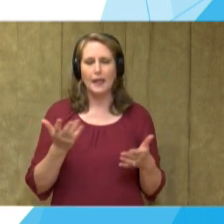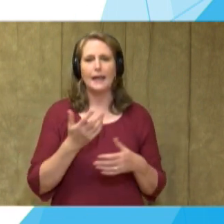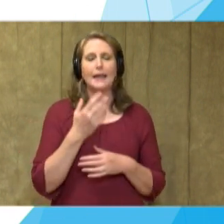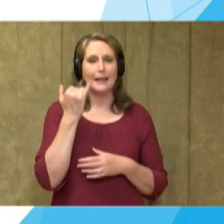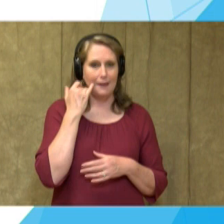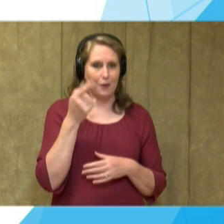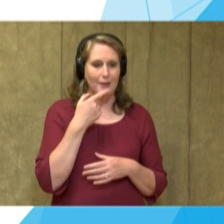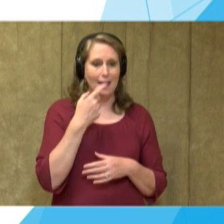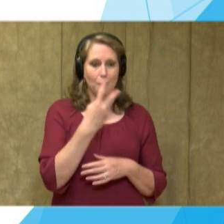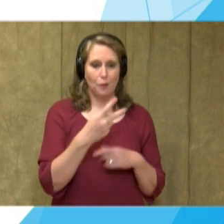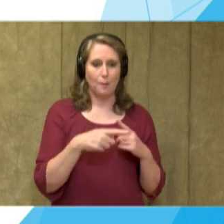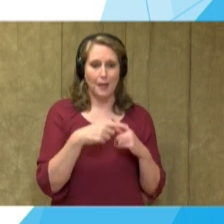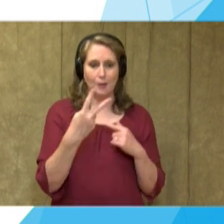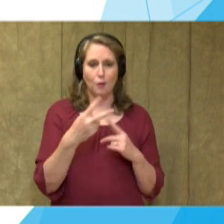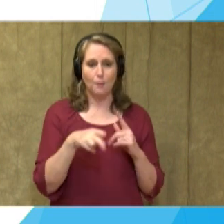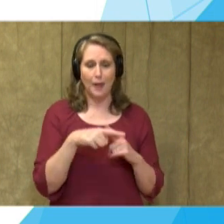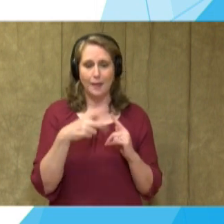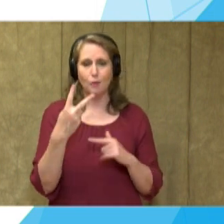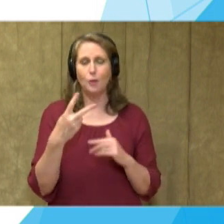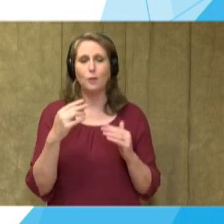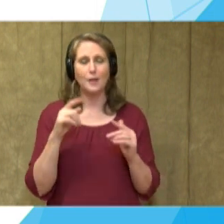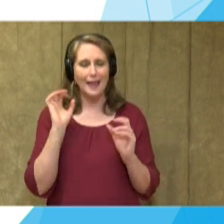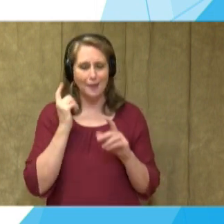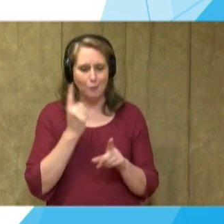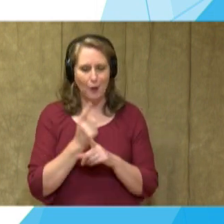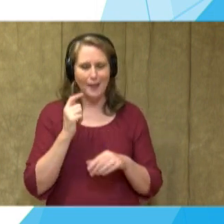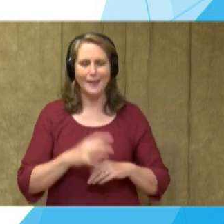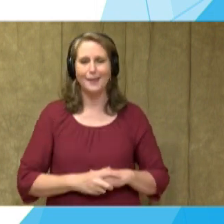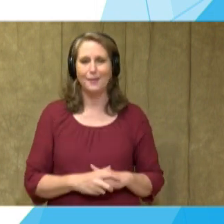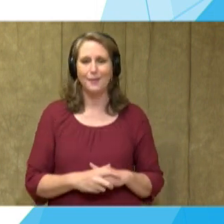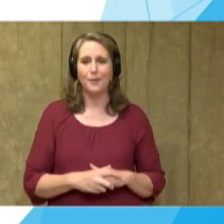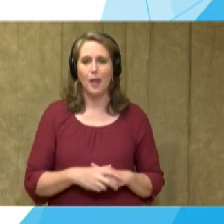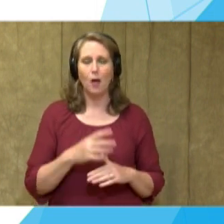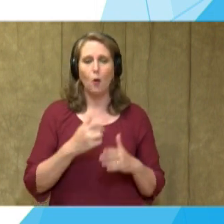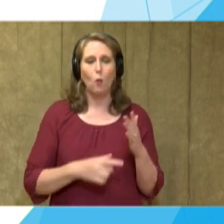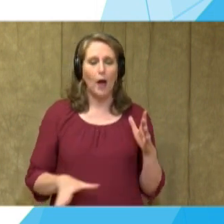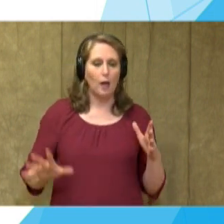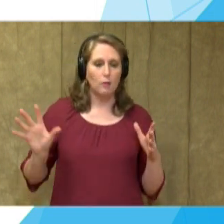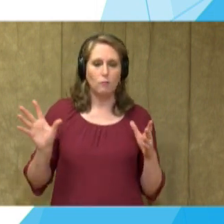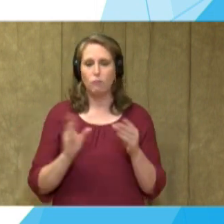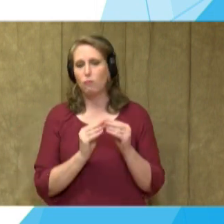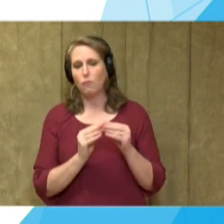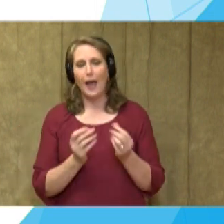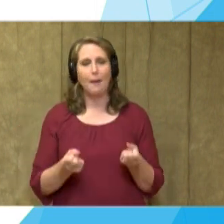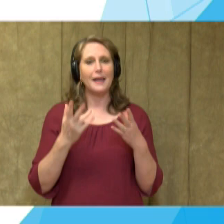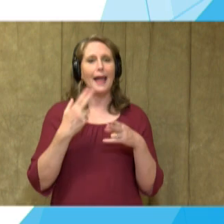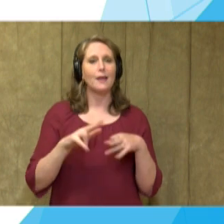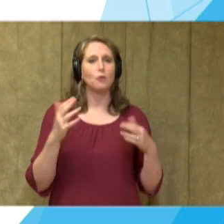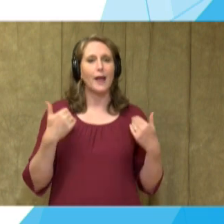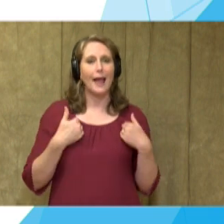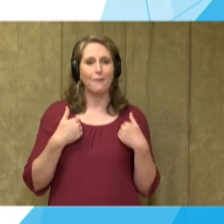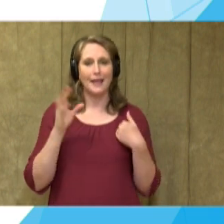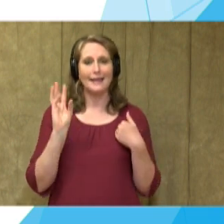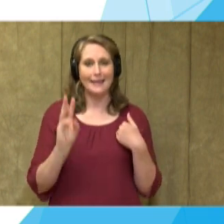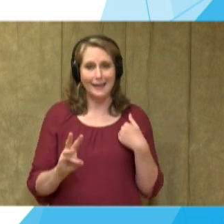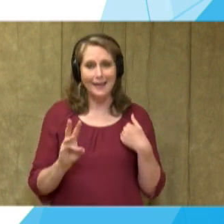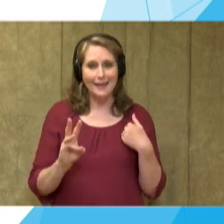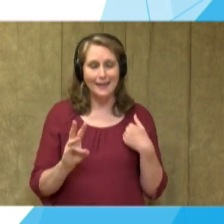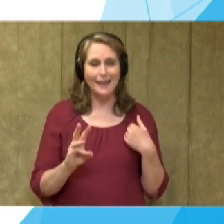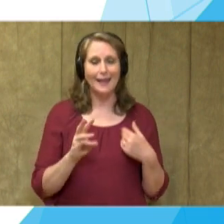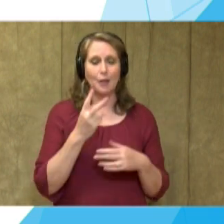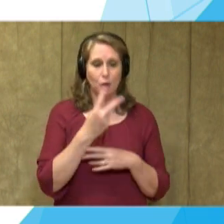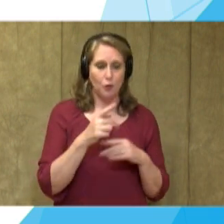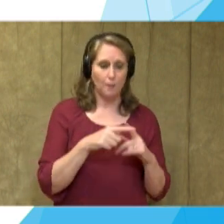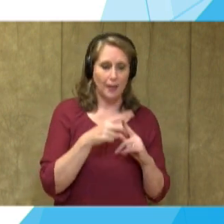If you said 2 plus 2 plus 2, then you are exactly right. Well, what is the total amount of eggs? 6. That's right.